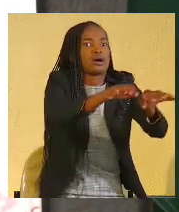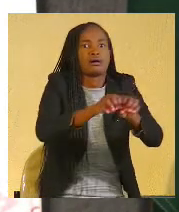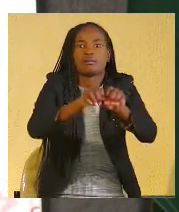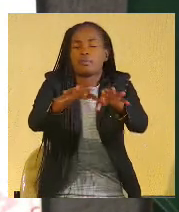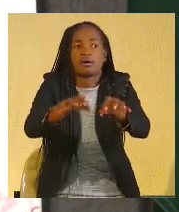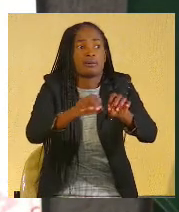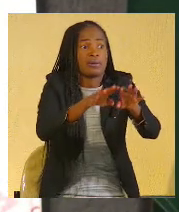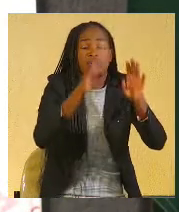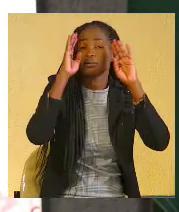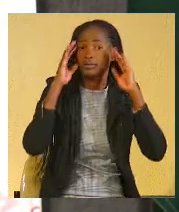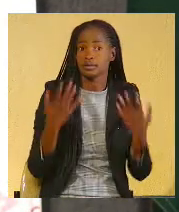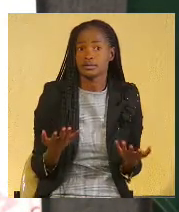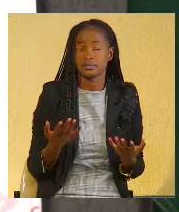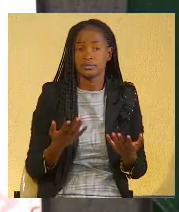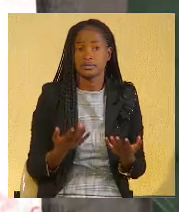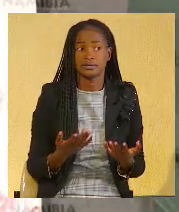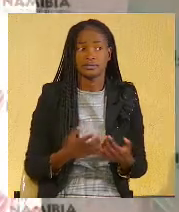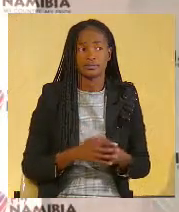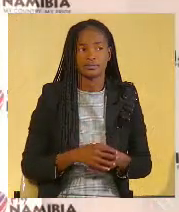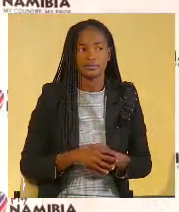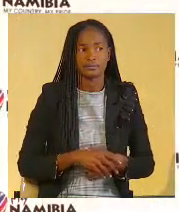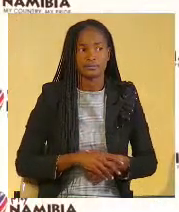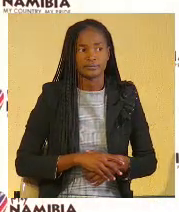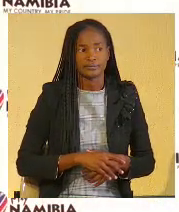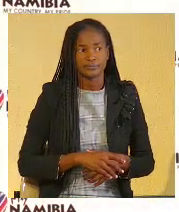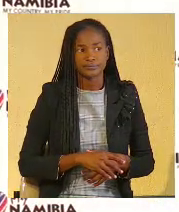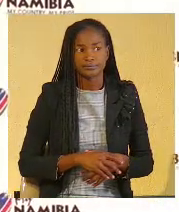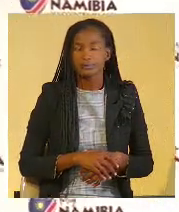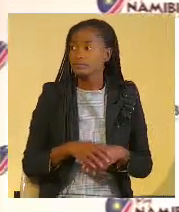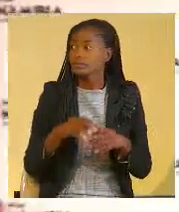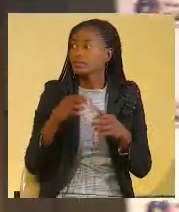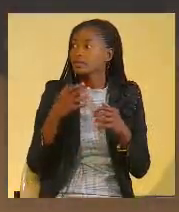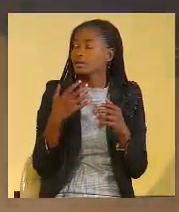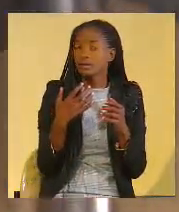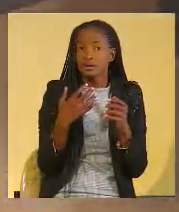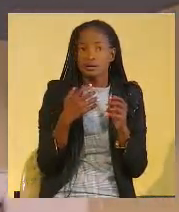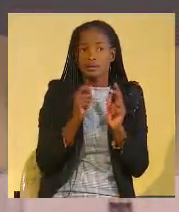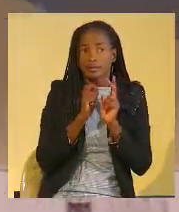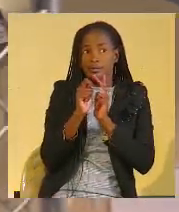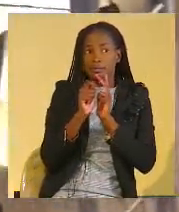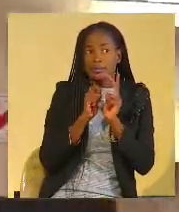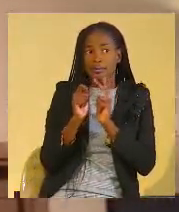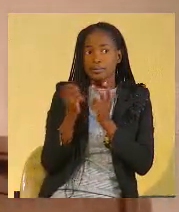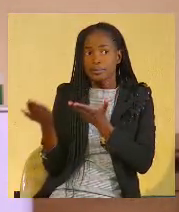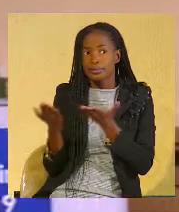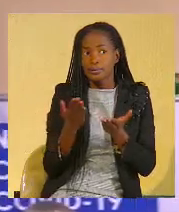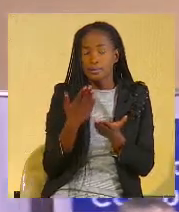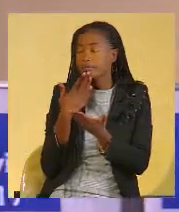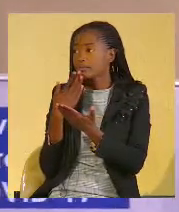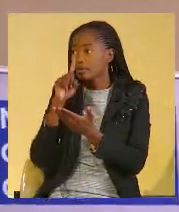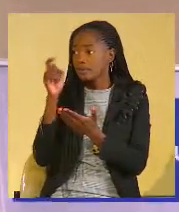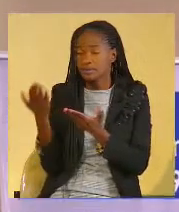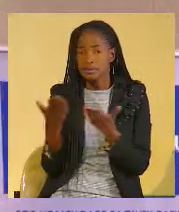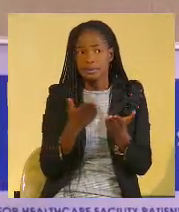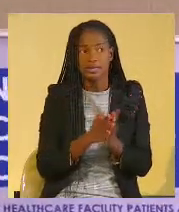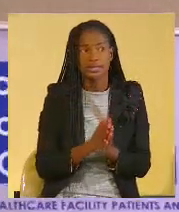the COVID-19. Thank you, Honorable Minister. We have another question. Yes, sir. Yeah, thank you very much.